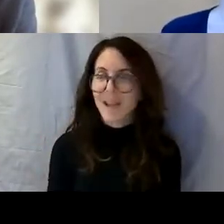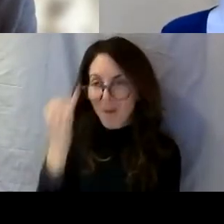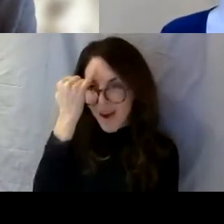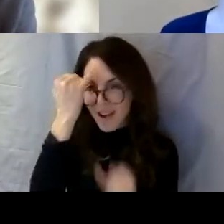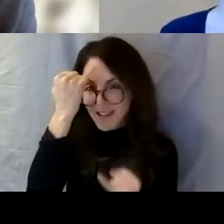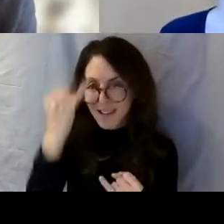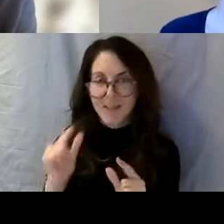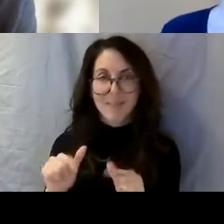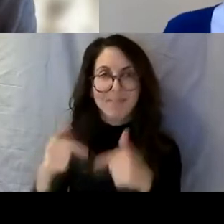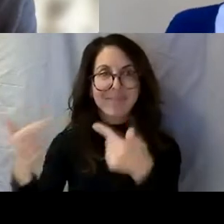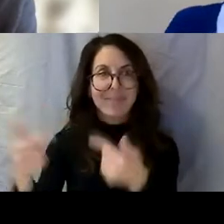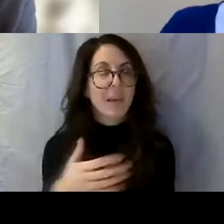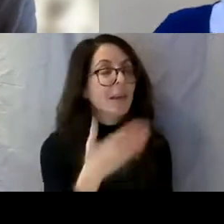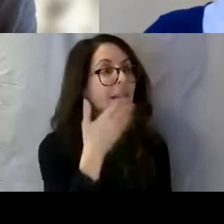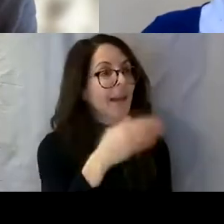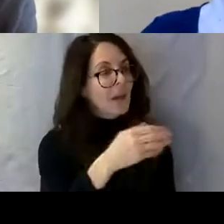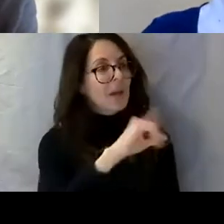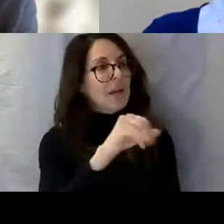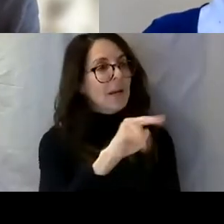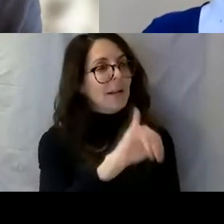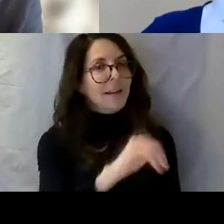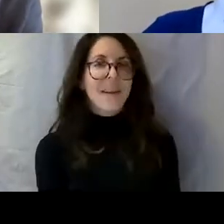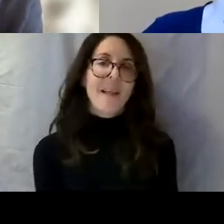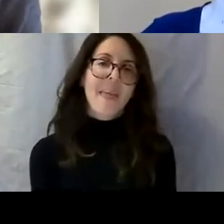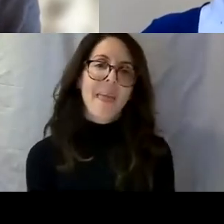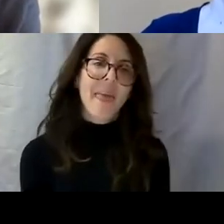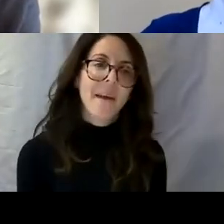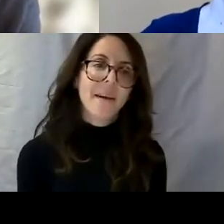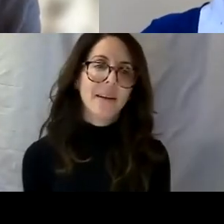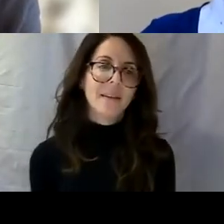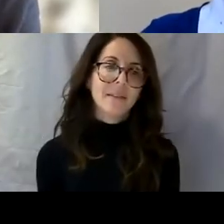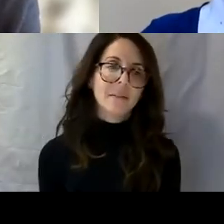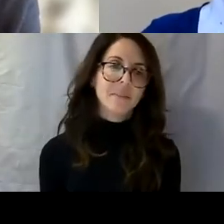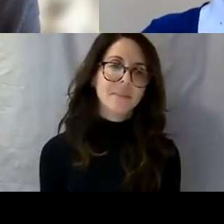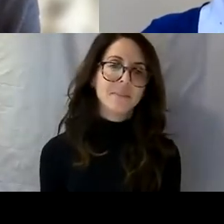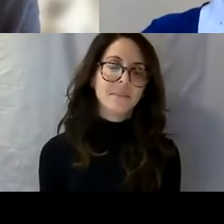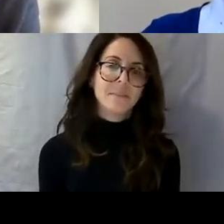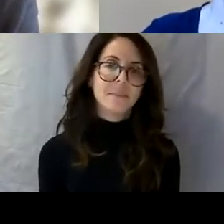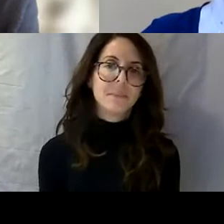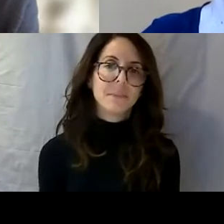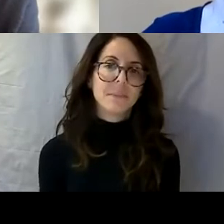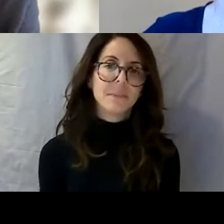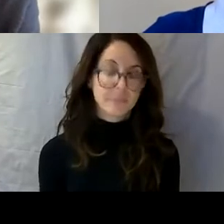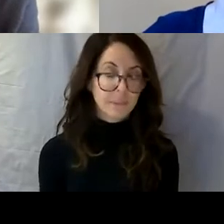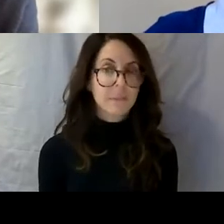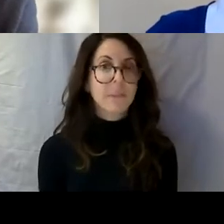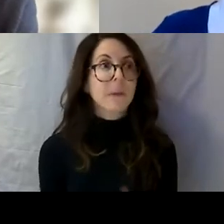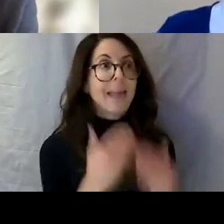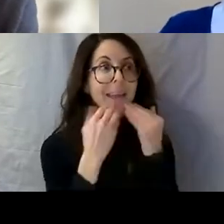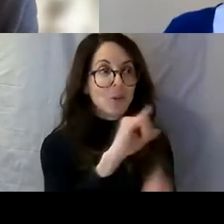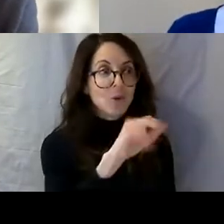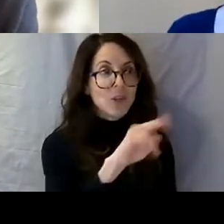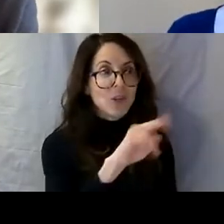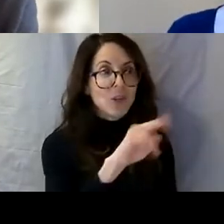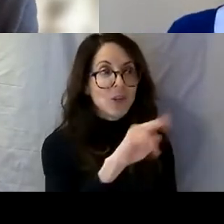share. Thanks, Ginny. I should just start by also thanking Ginny. Ginny mentioned